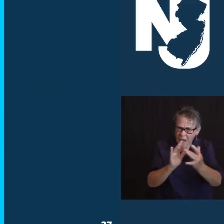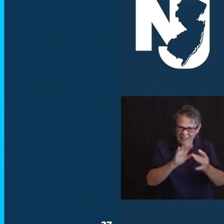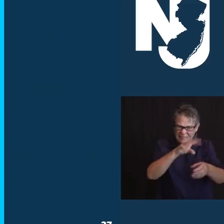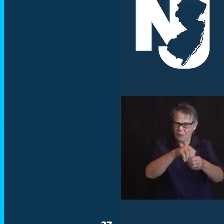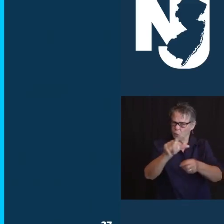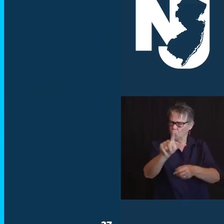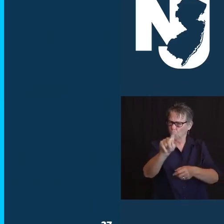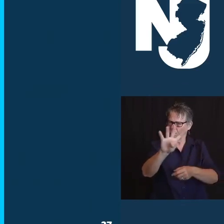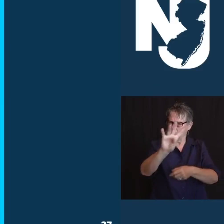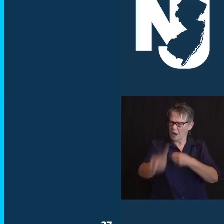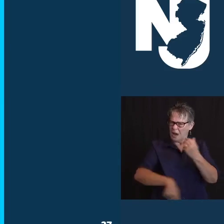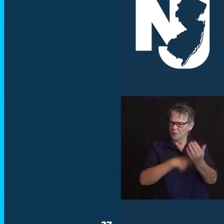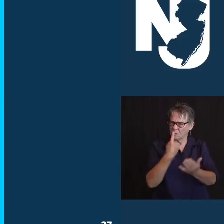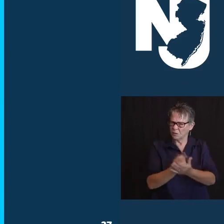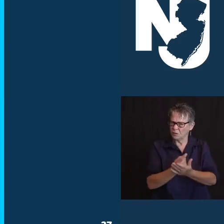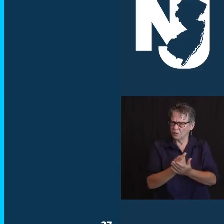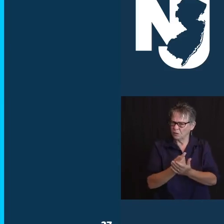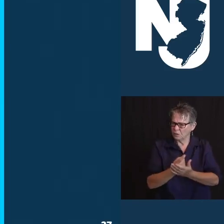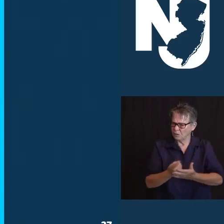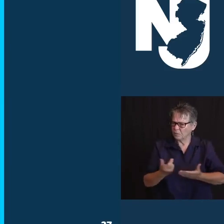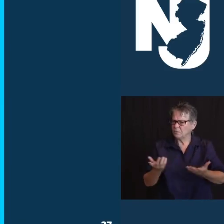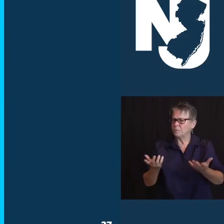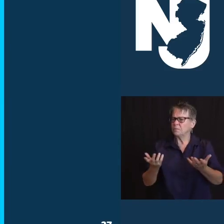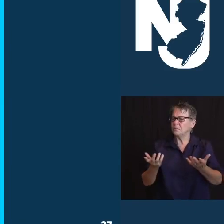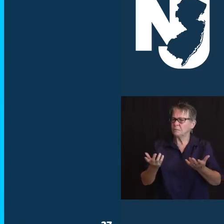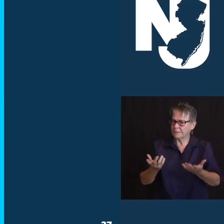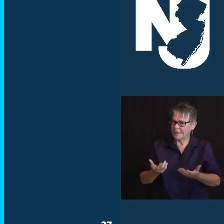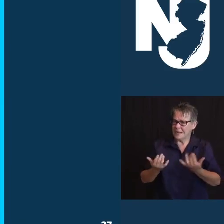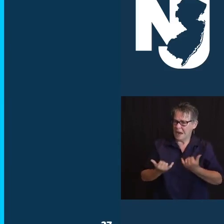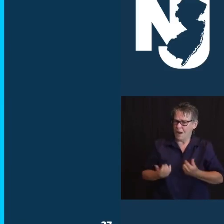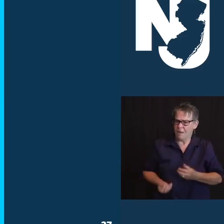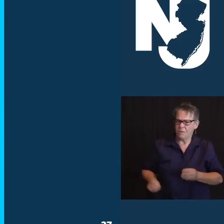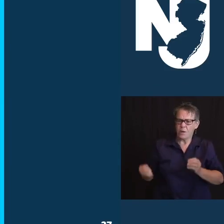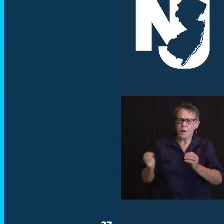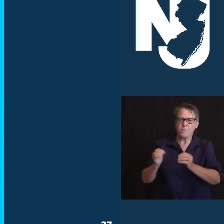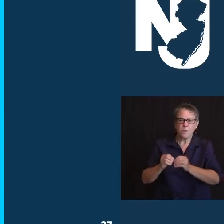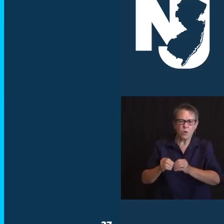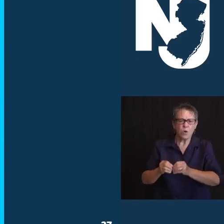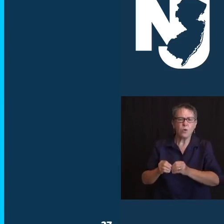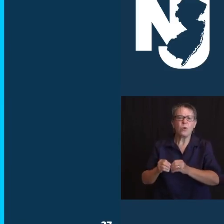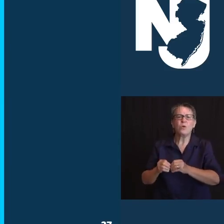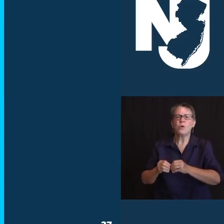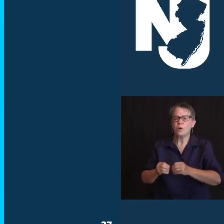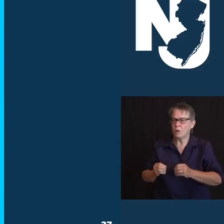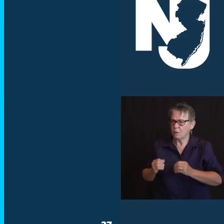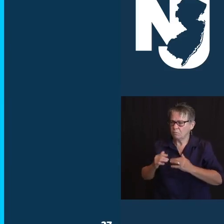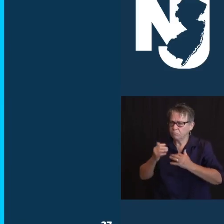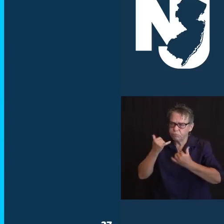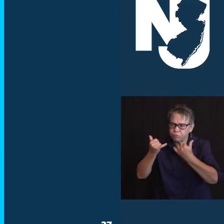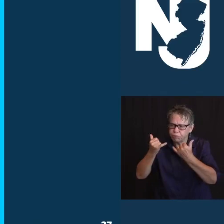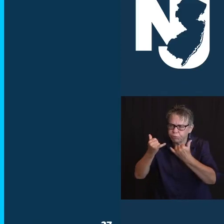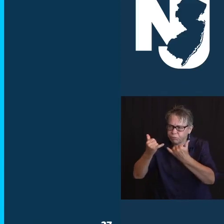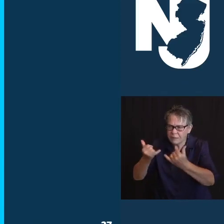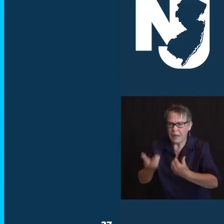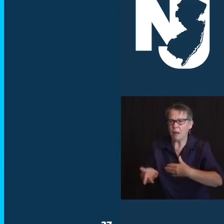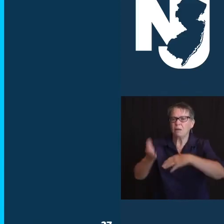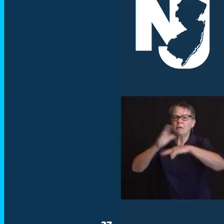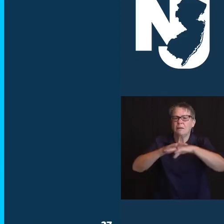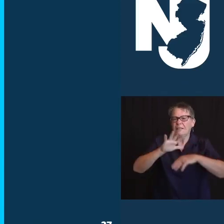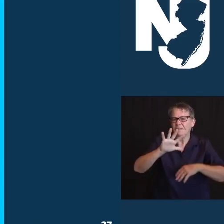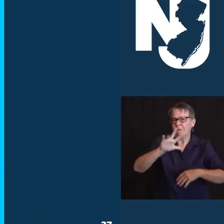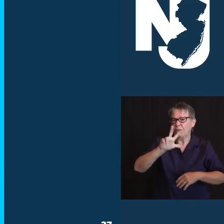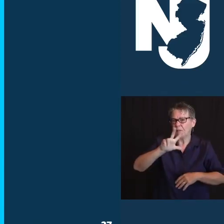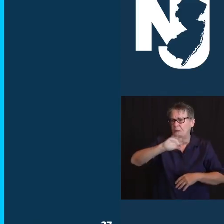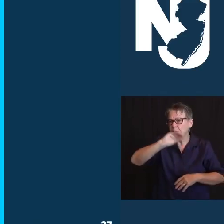the governor shared, is the number of individuals providing contacts of tracers to the tracers. Unfortunately,